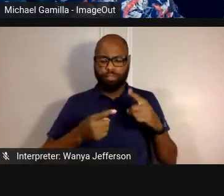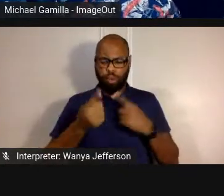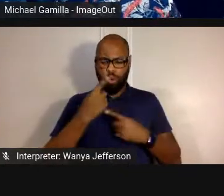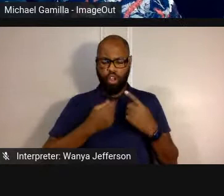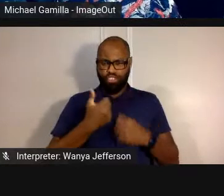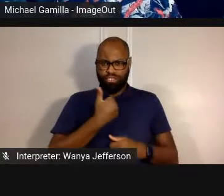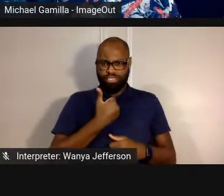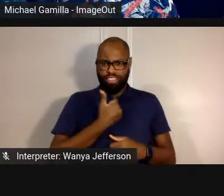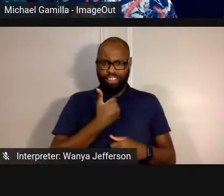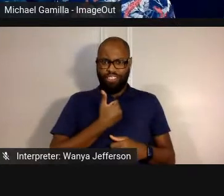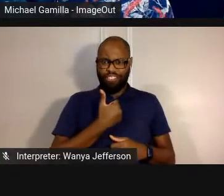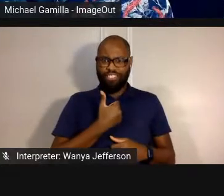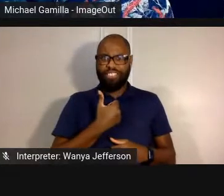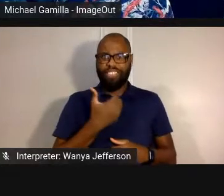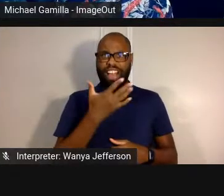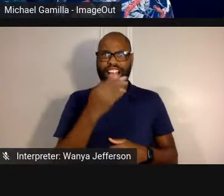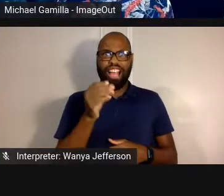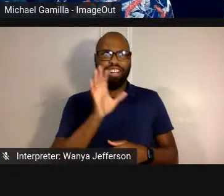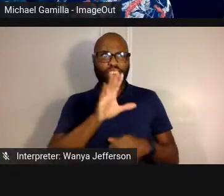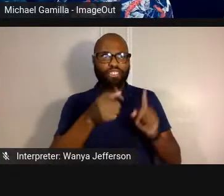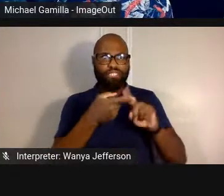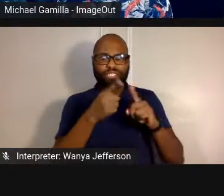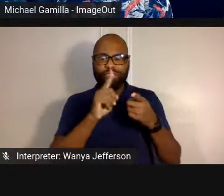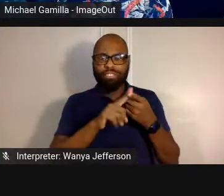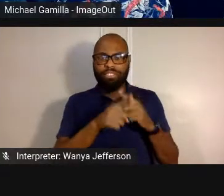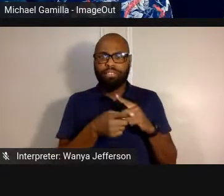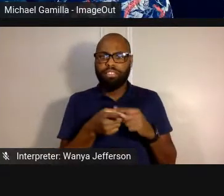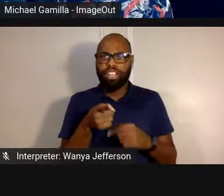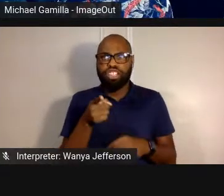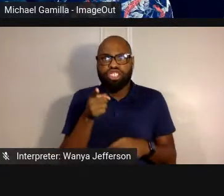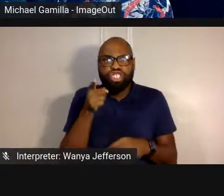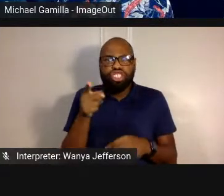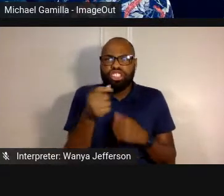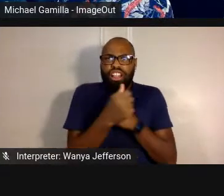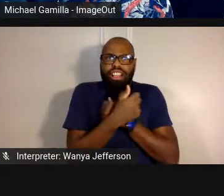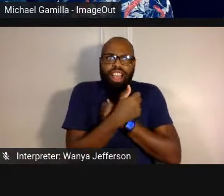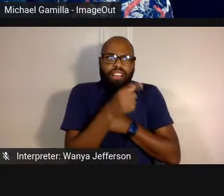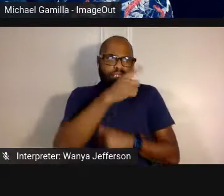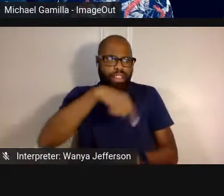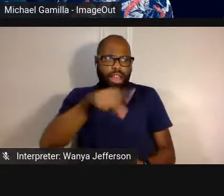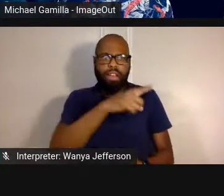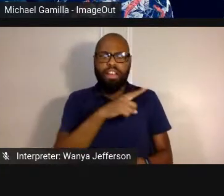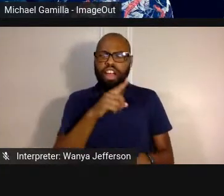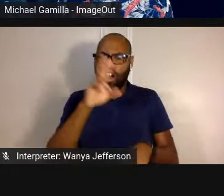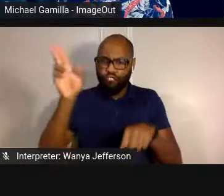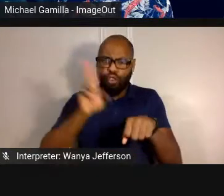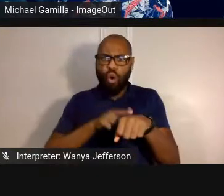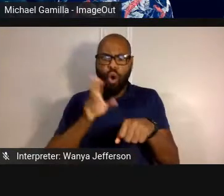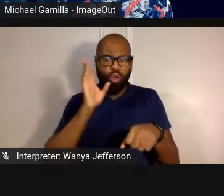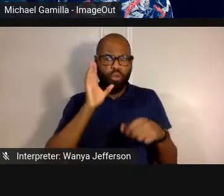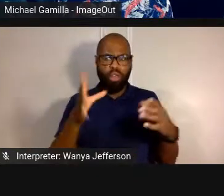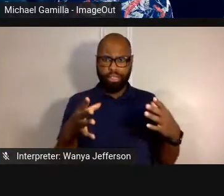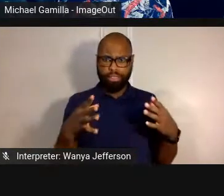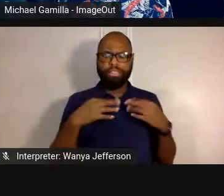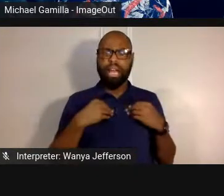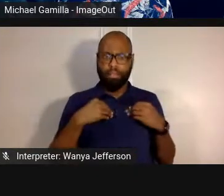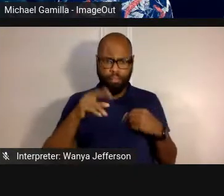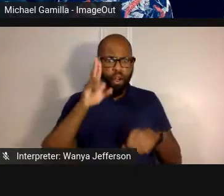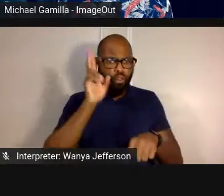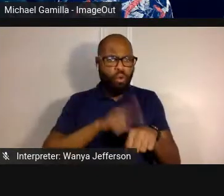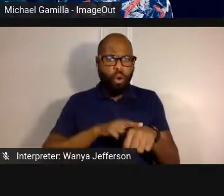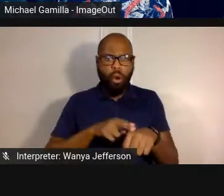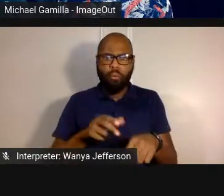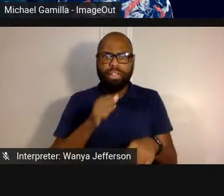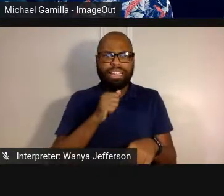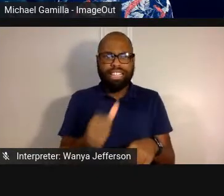her friends, because she loves them. And of course, you know, she accepts them, but you know, she's not living what